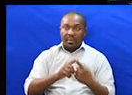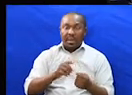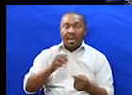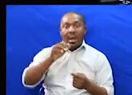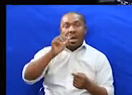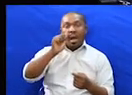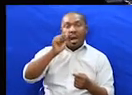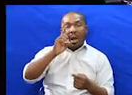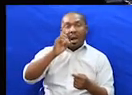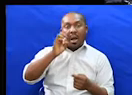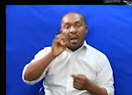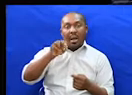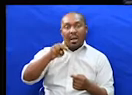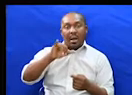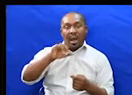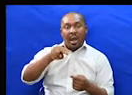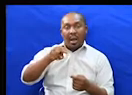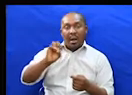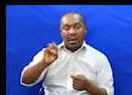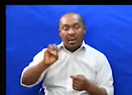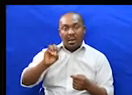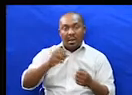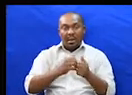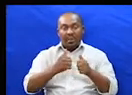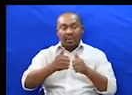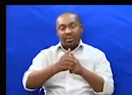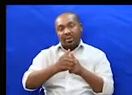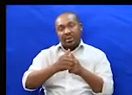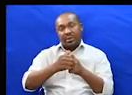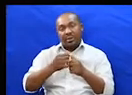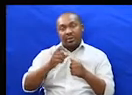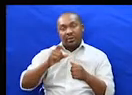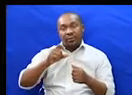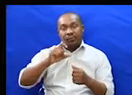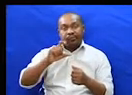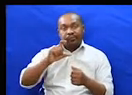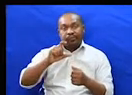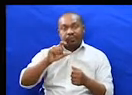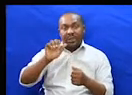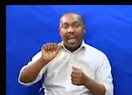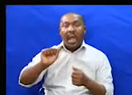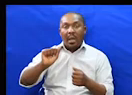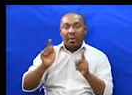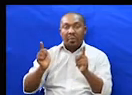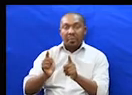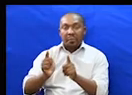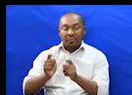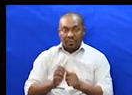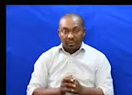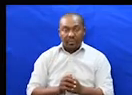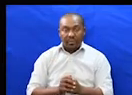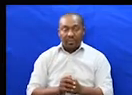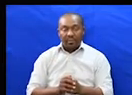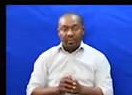adenine, and it is represented by capital letter A. Capital letter A. We